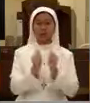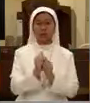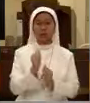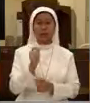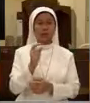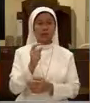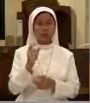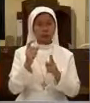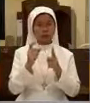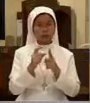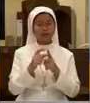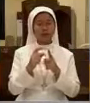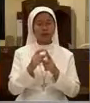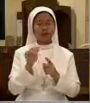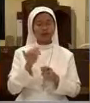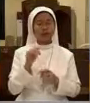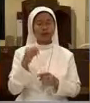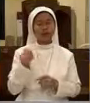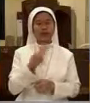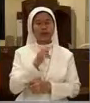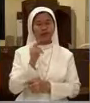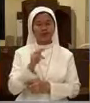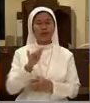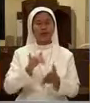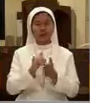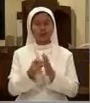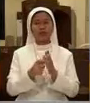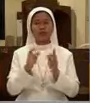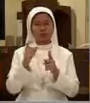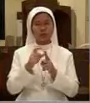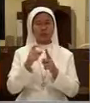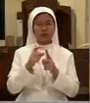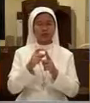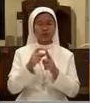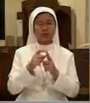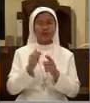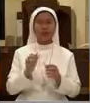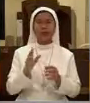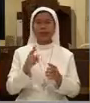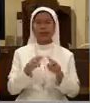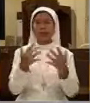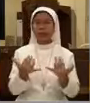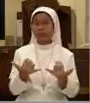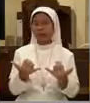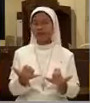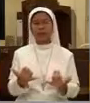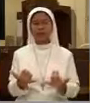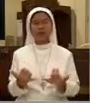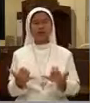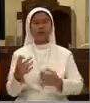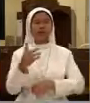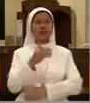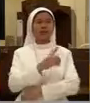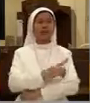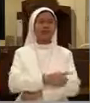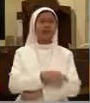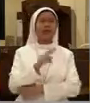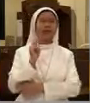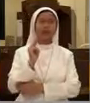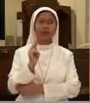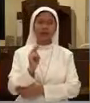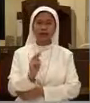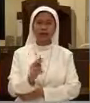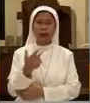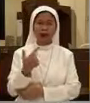need those words. Now, but nowadays, it is by the